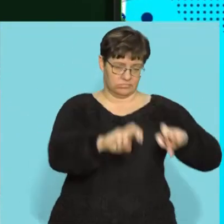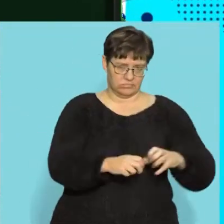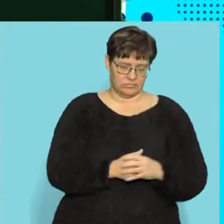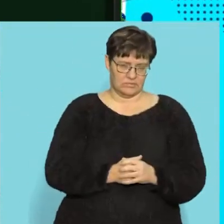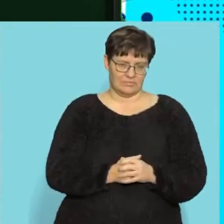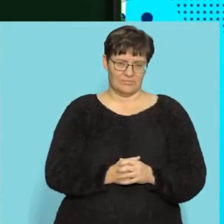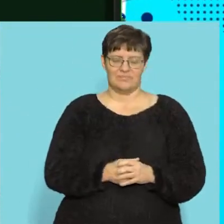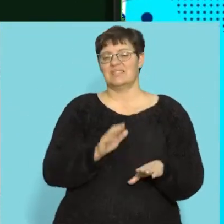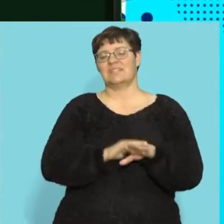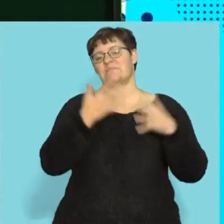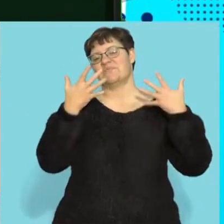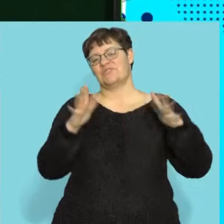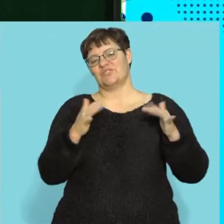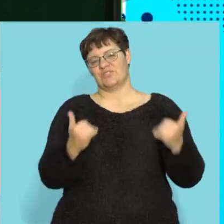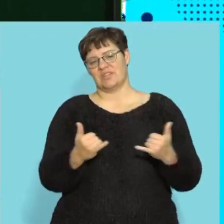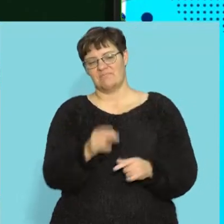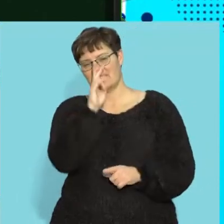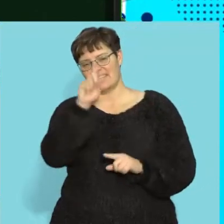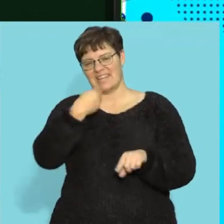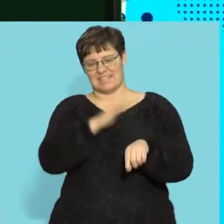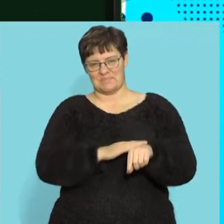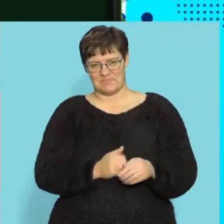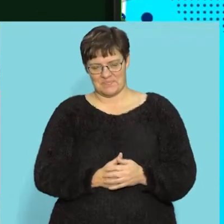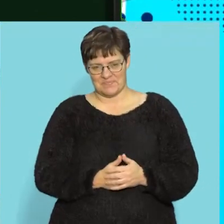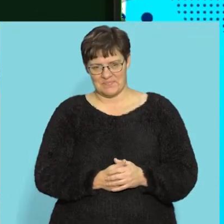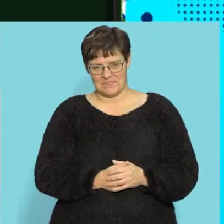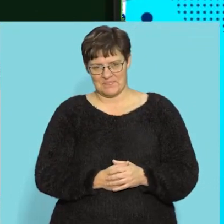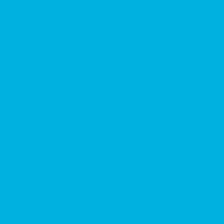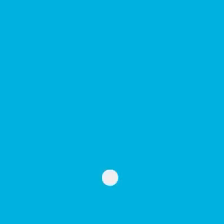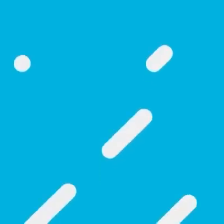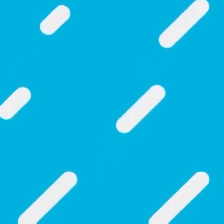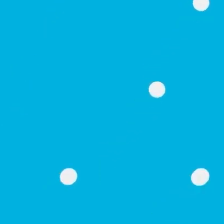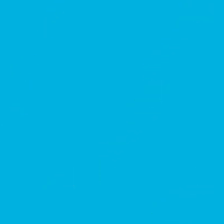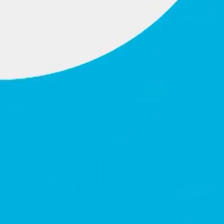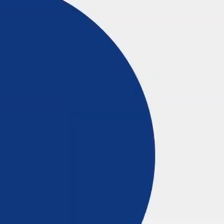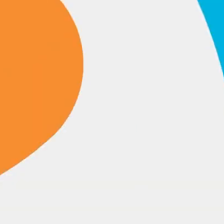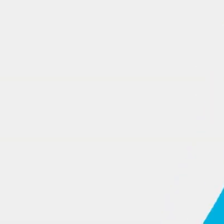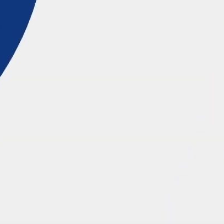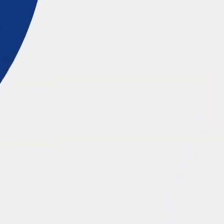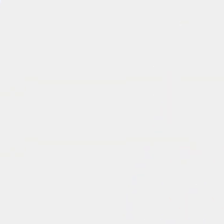investigation. Well, that's the time we had for today. See you next time, guys.